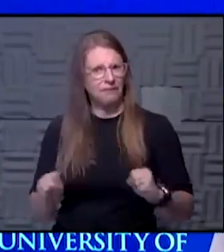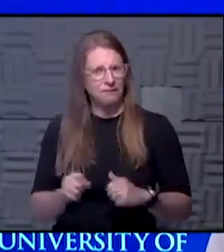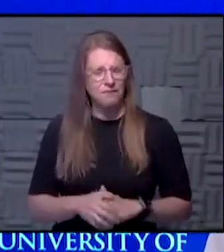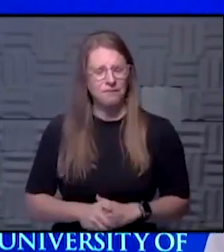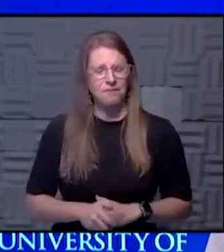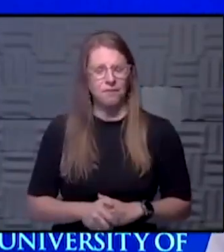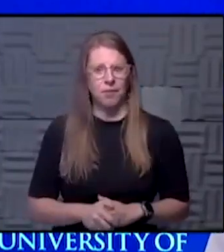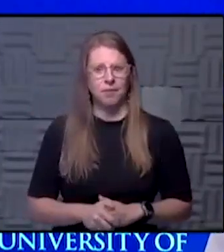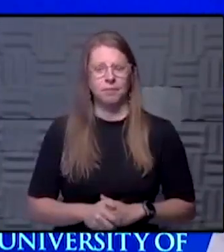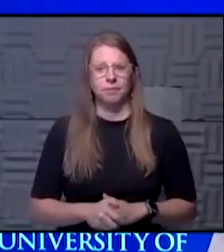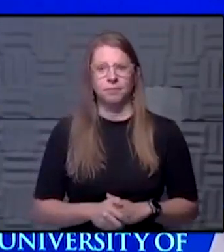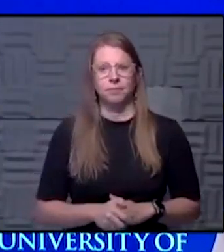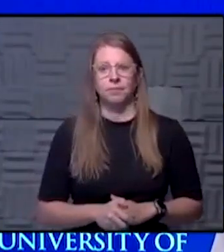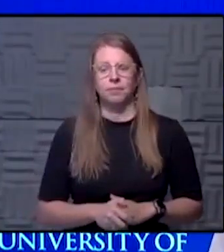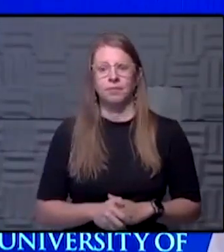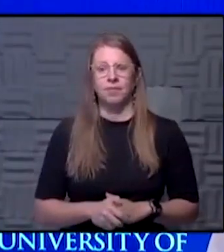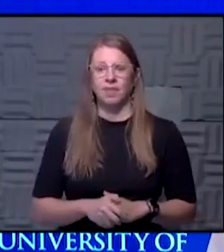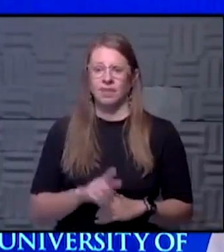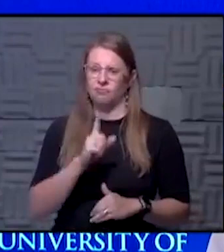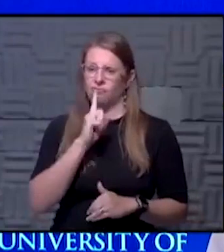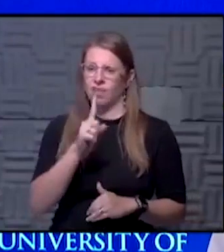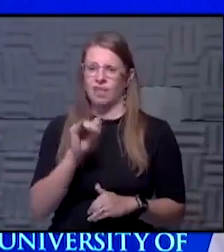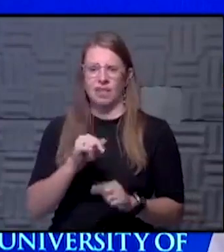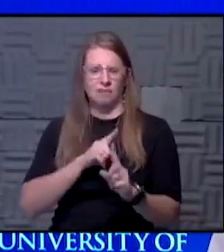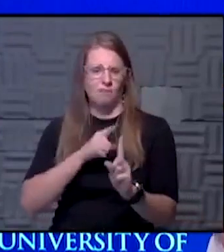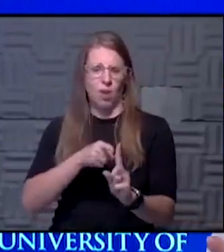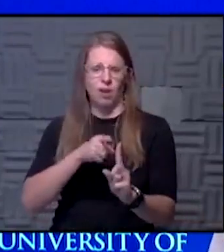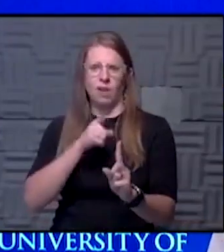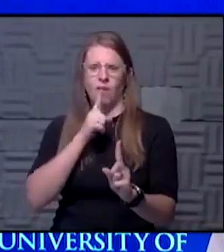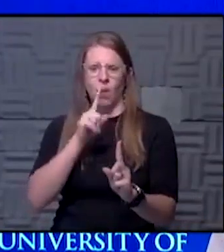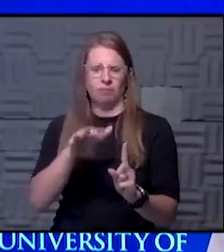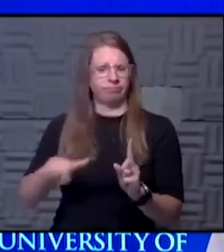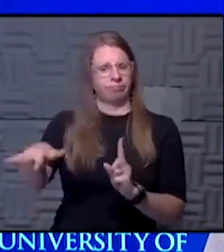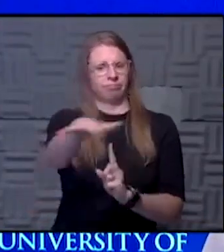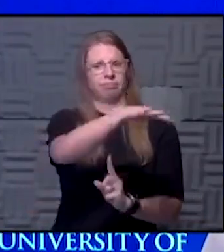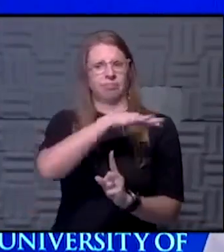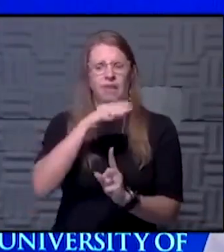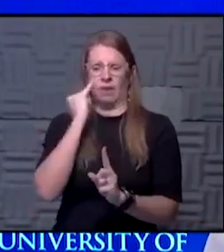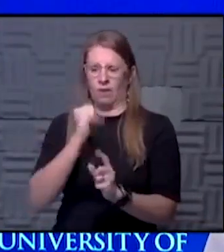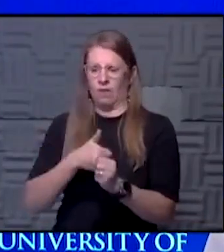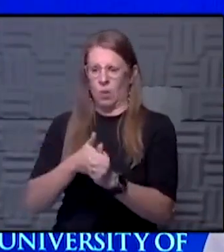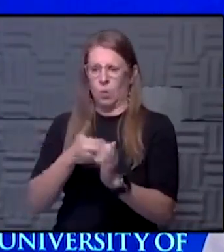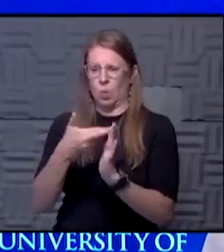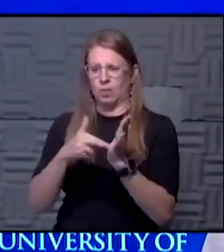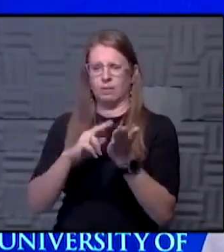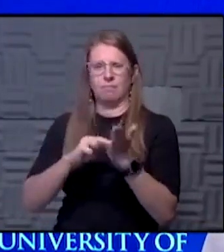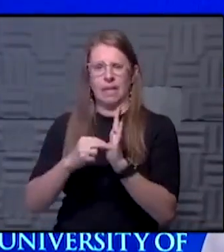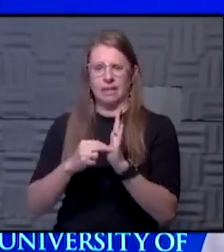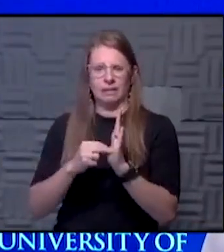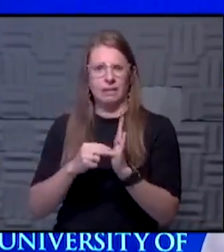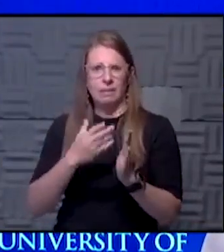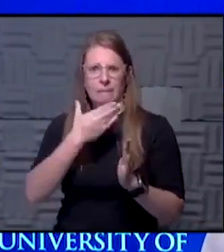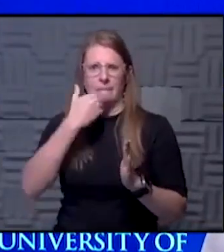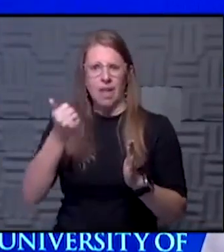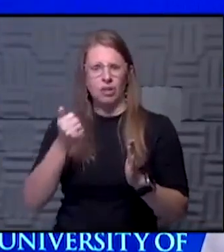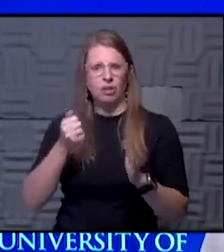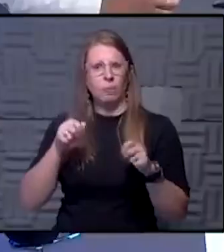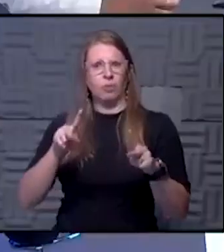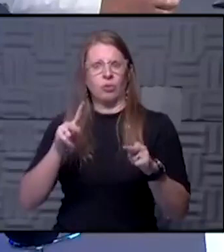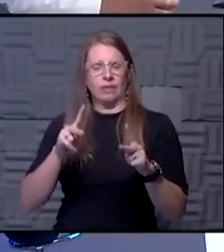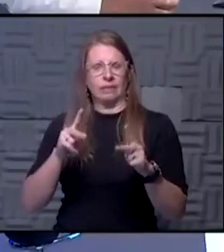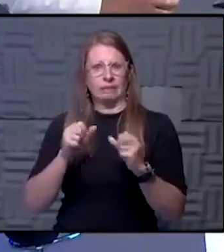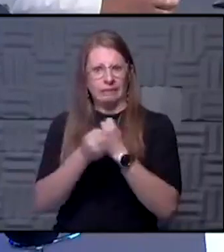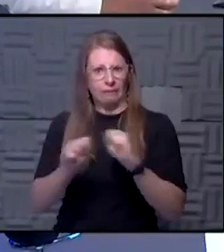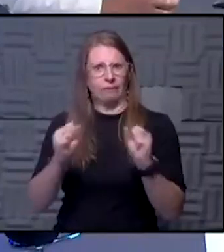And so I think that's the bottom line out in society. If you follow the rules, you have a much better chance of staying safe. And to your